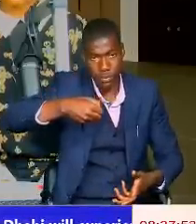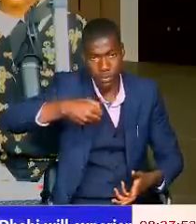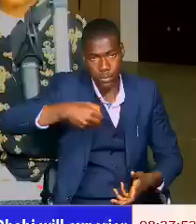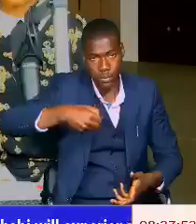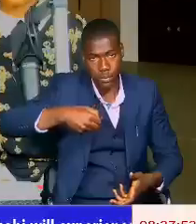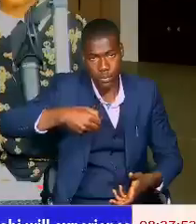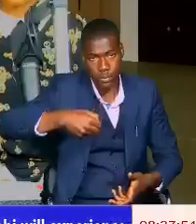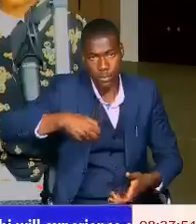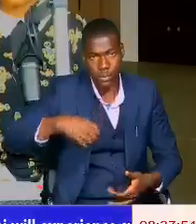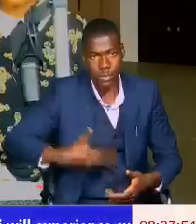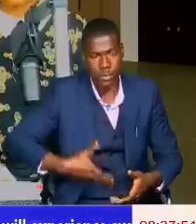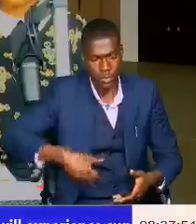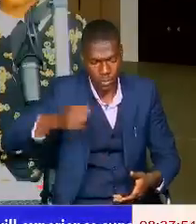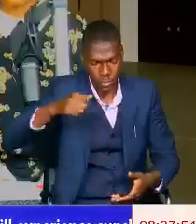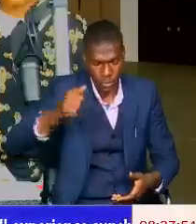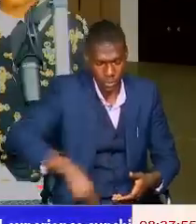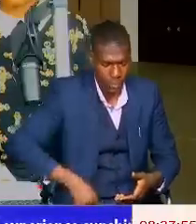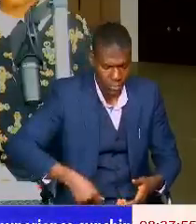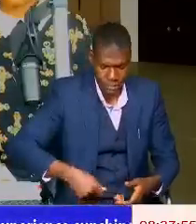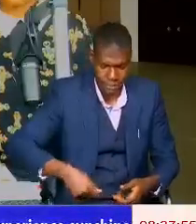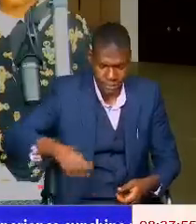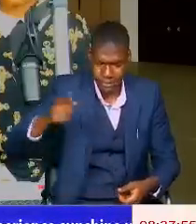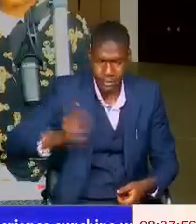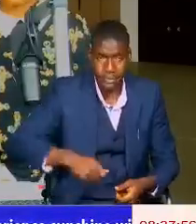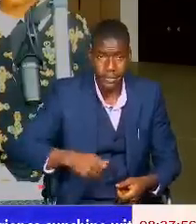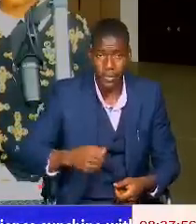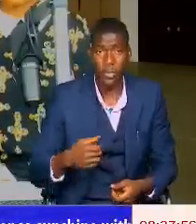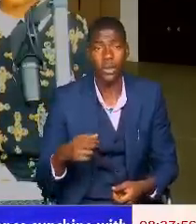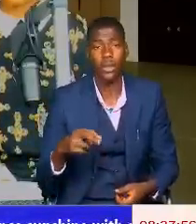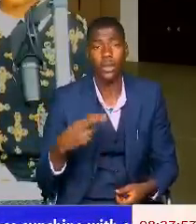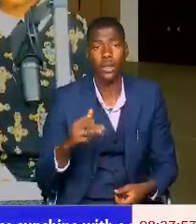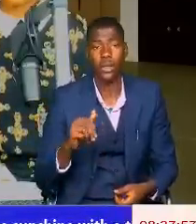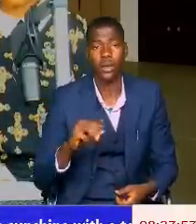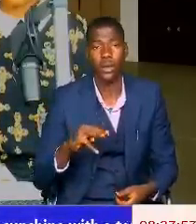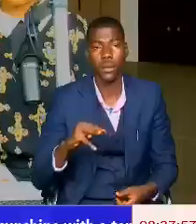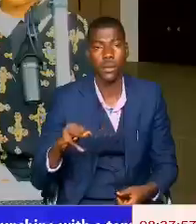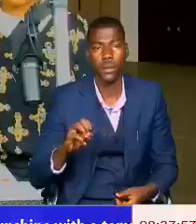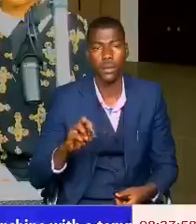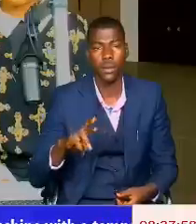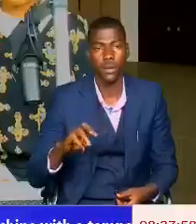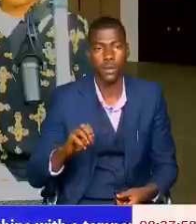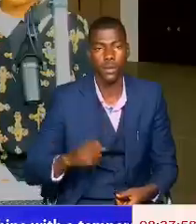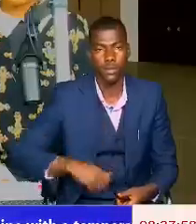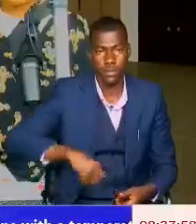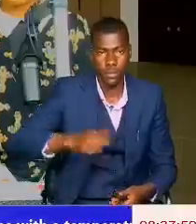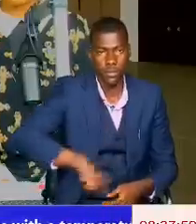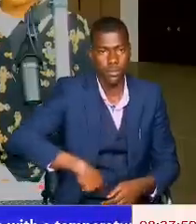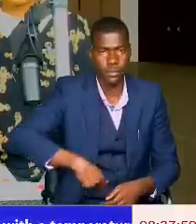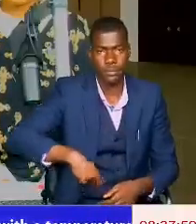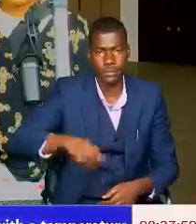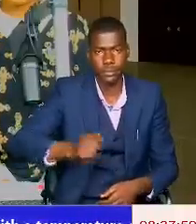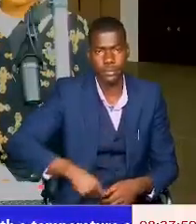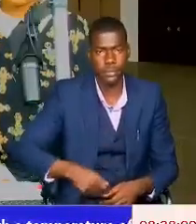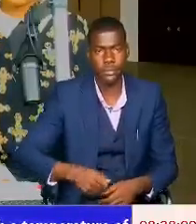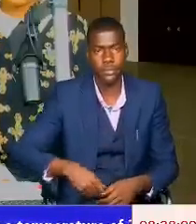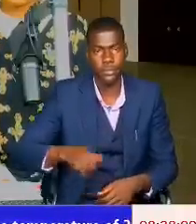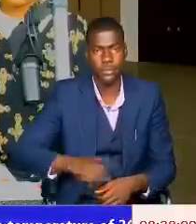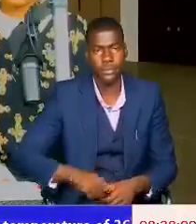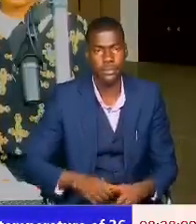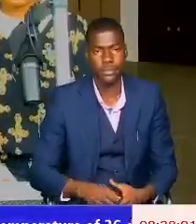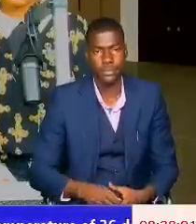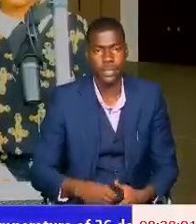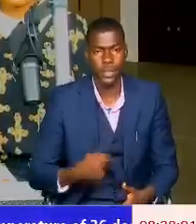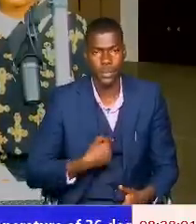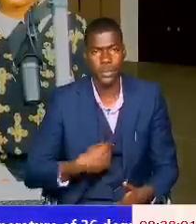hammer. Boom. Boom. Boom. Now me to come down. Come they hit my own.